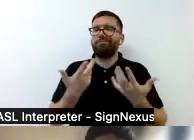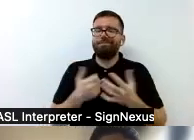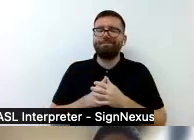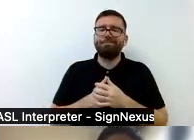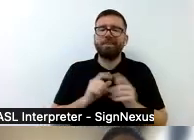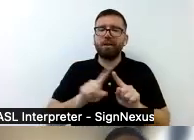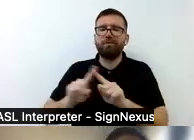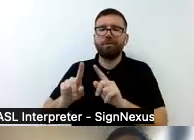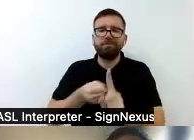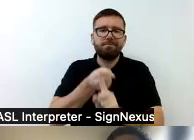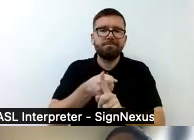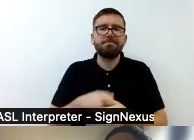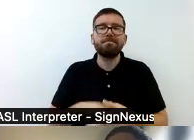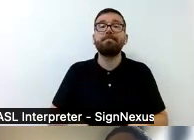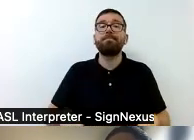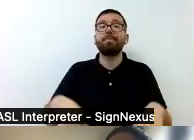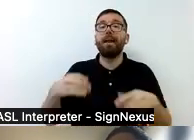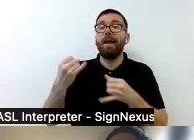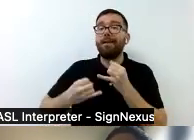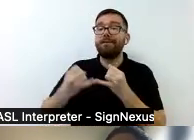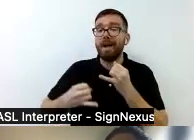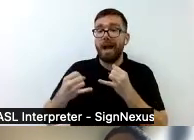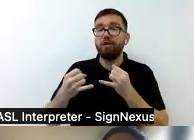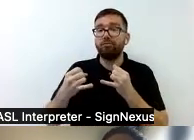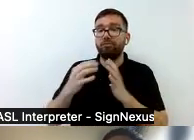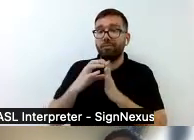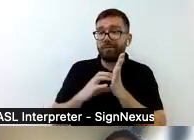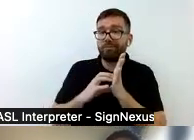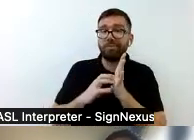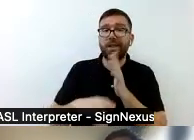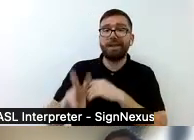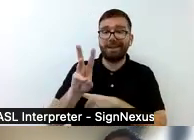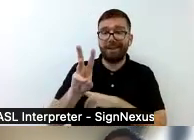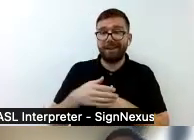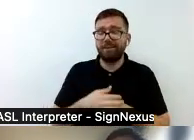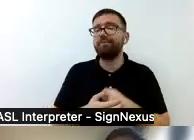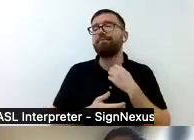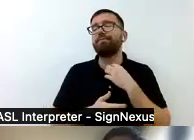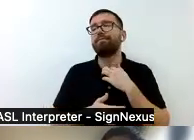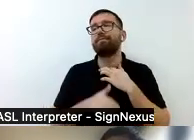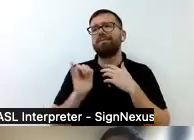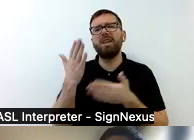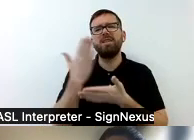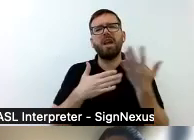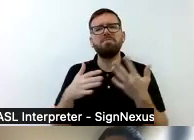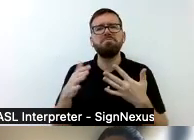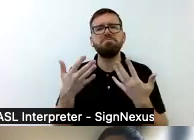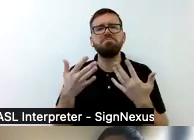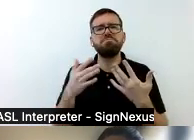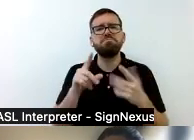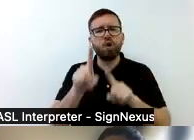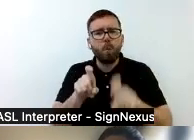The final section of the application contains a series of optional questions with regards to your